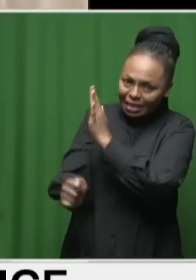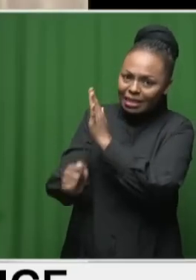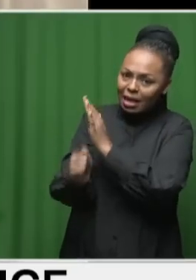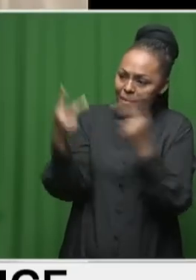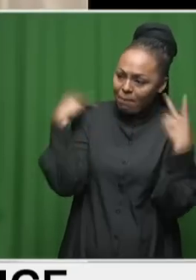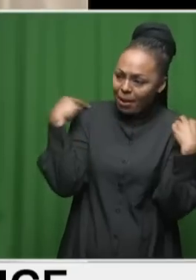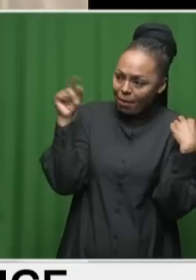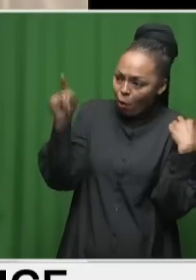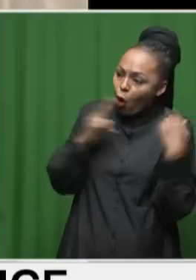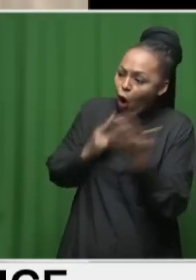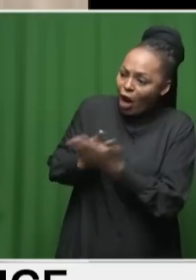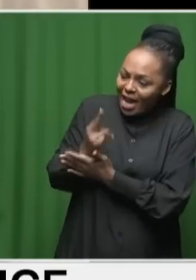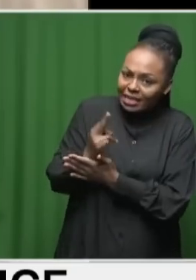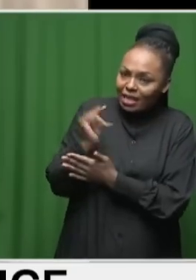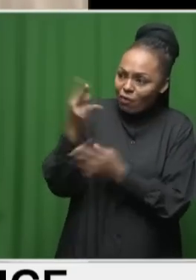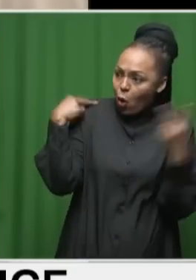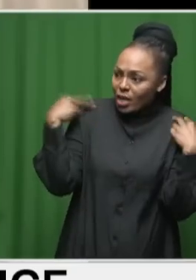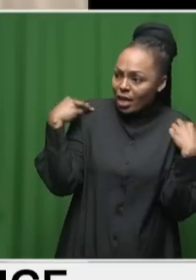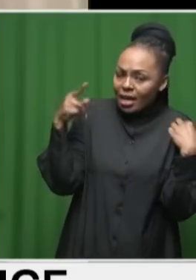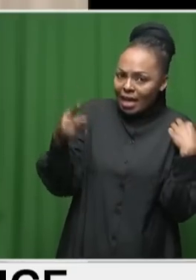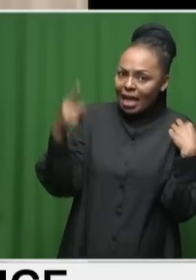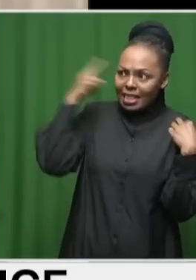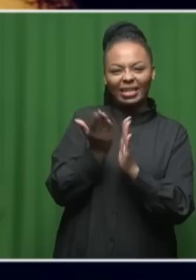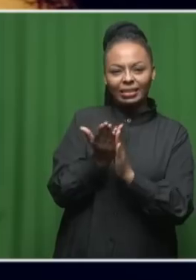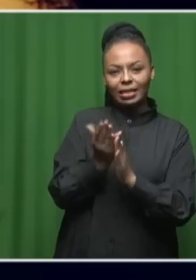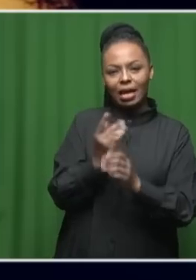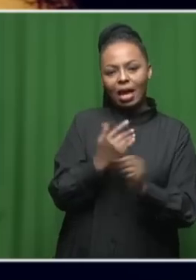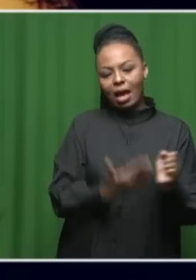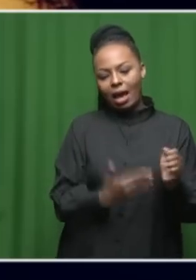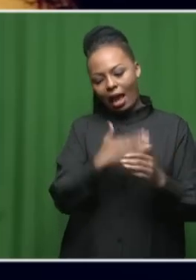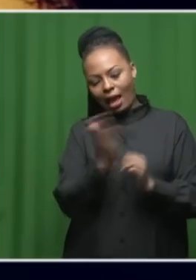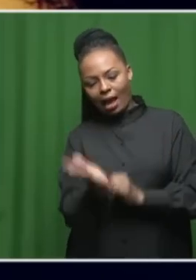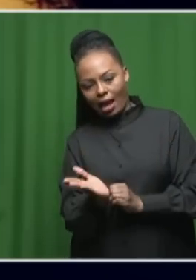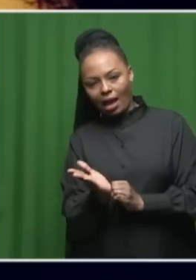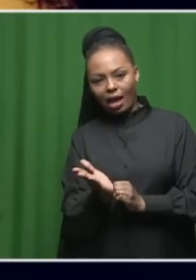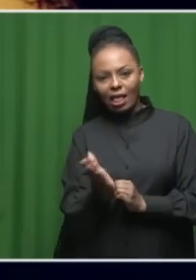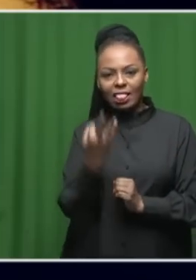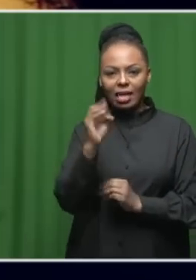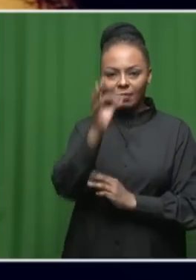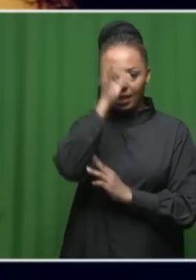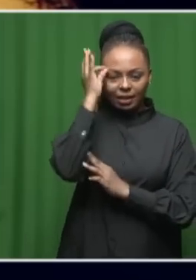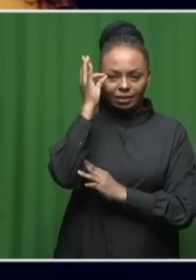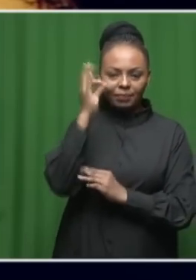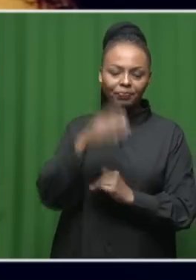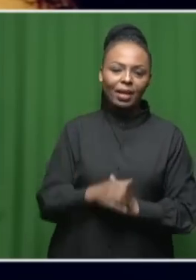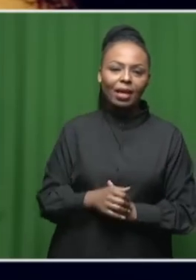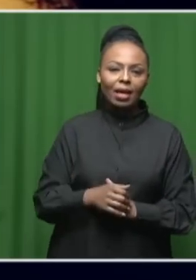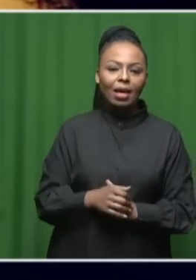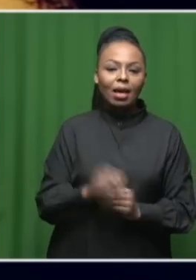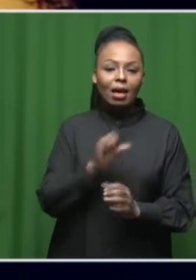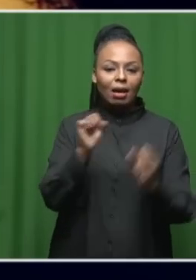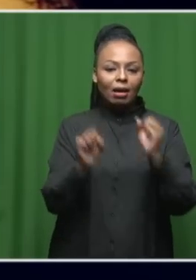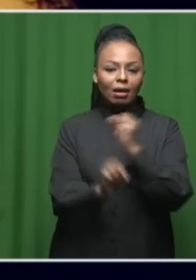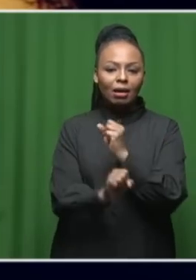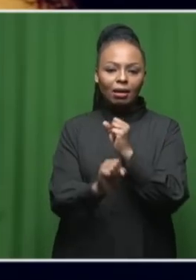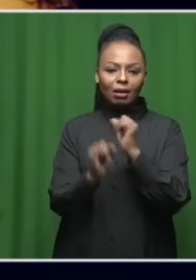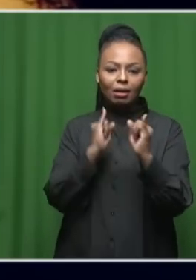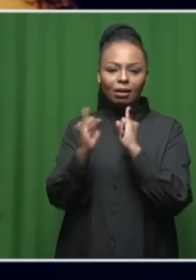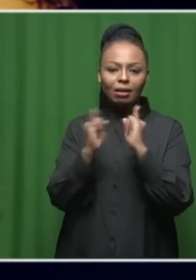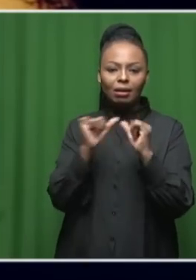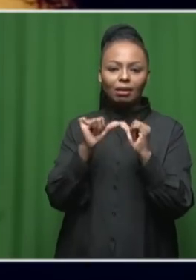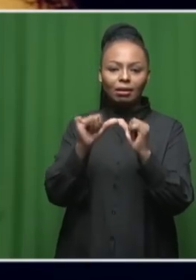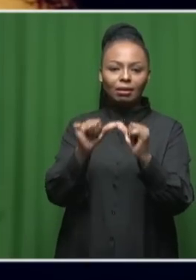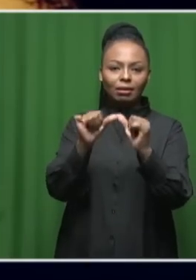honest wardens. So people shouldn't paint all wardens with this brush. Right, let's just quickly wrap up that conversation with Gayton